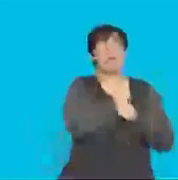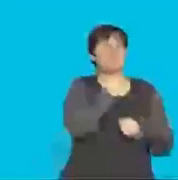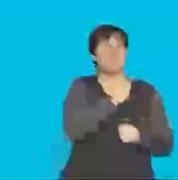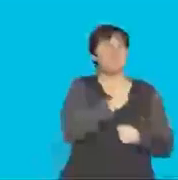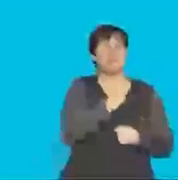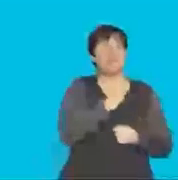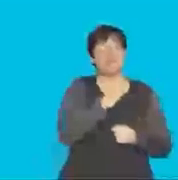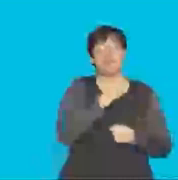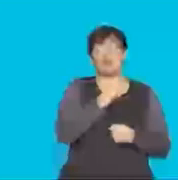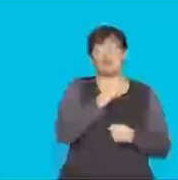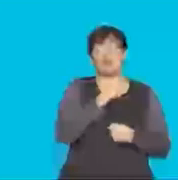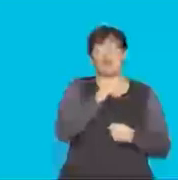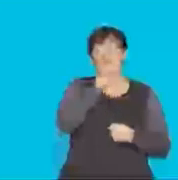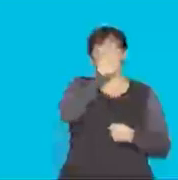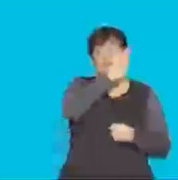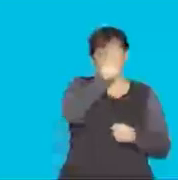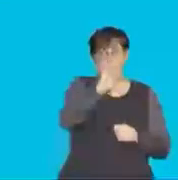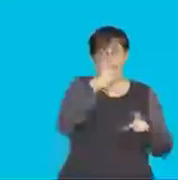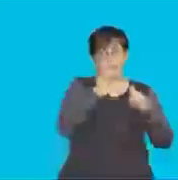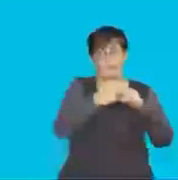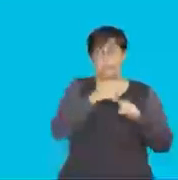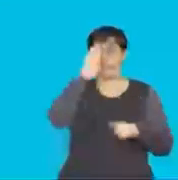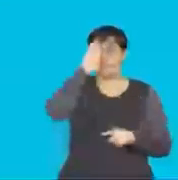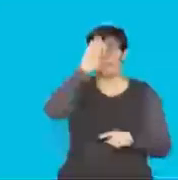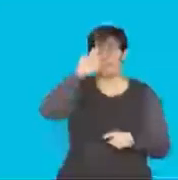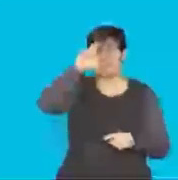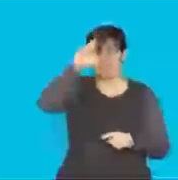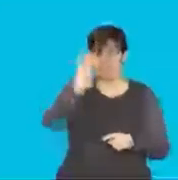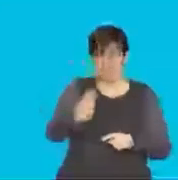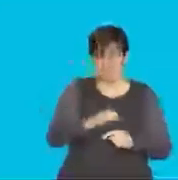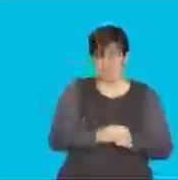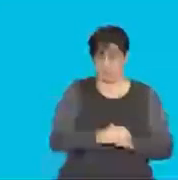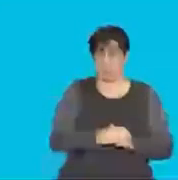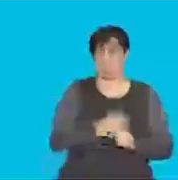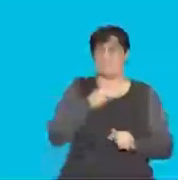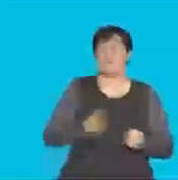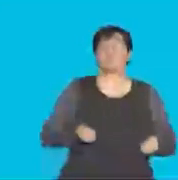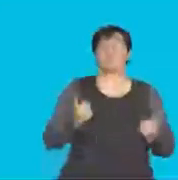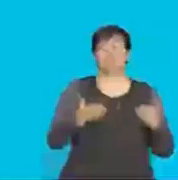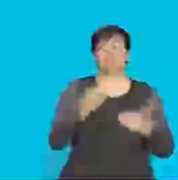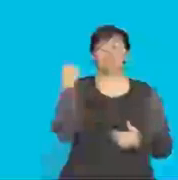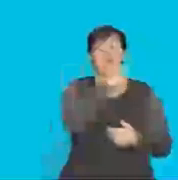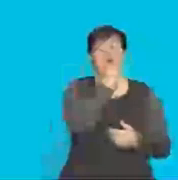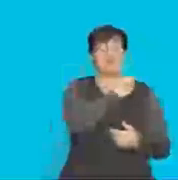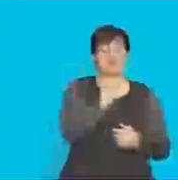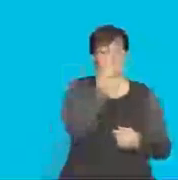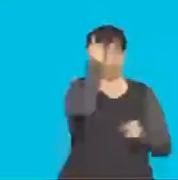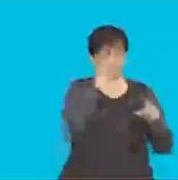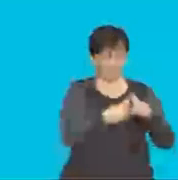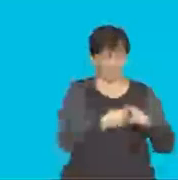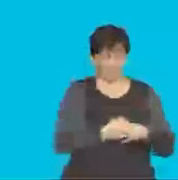crossed with a black who is heterozygous, and they produced a white foal on the first